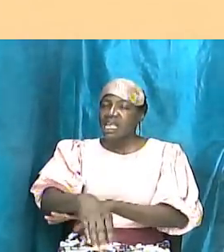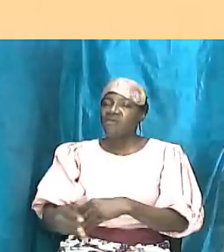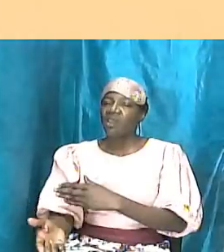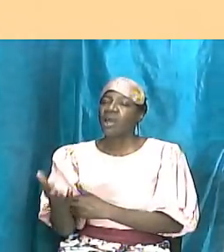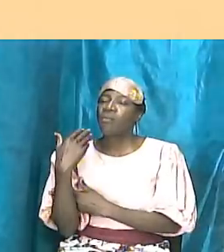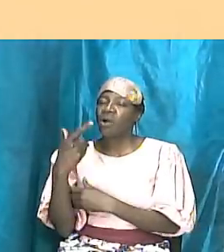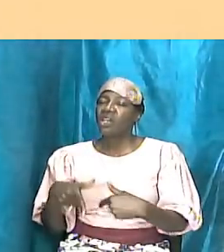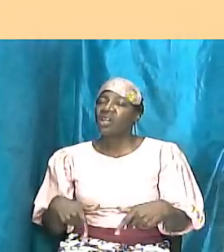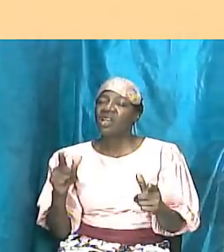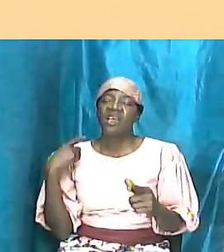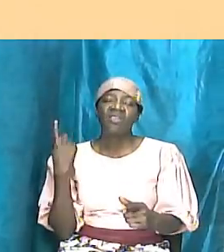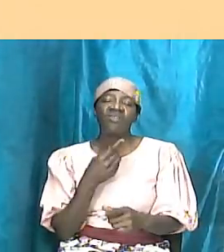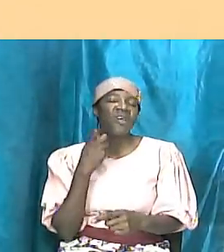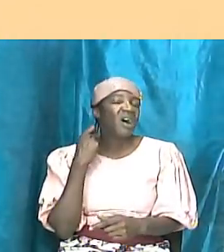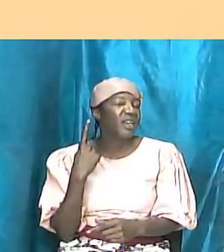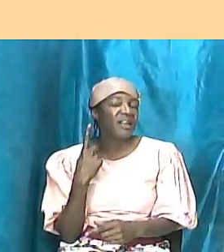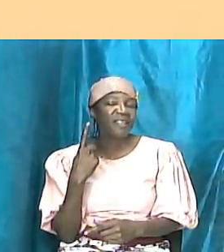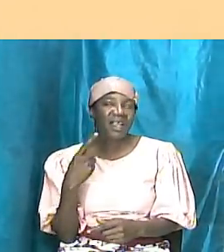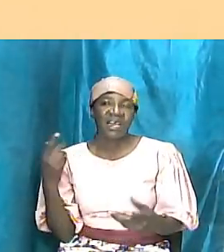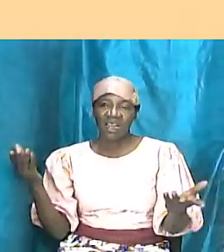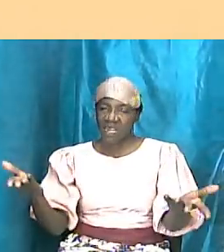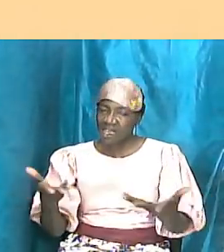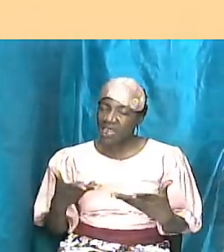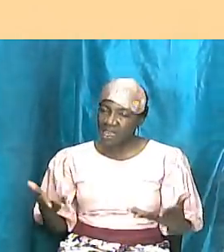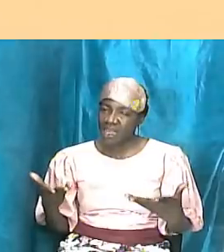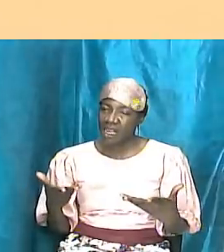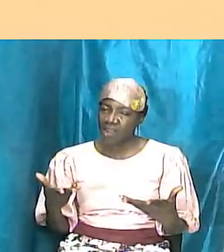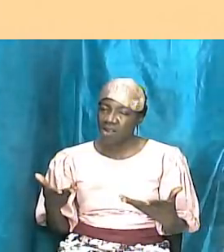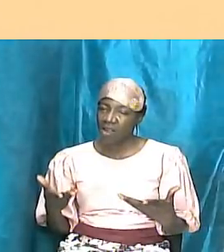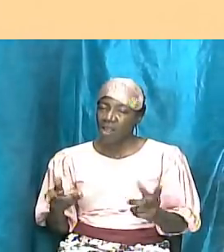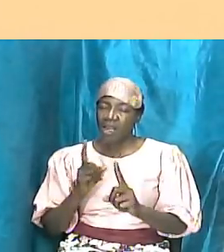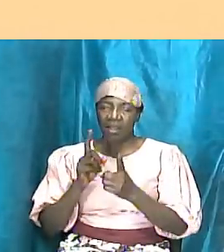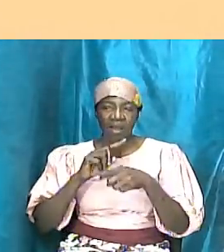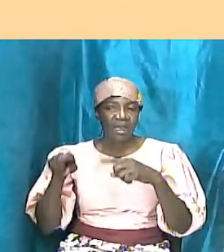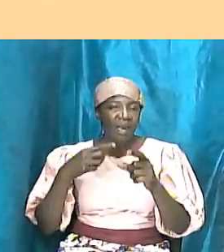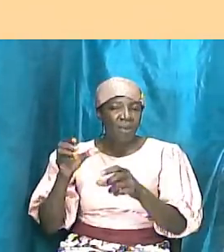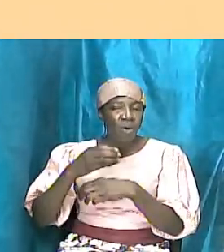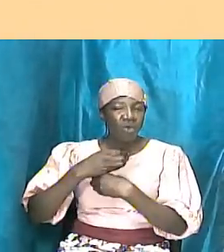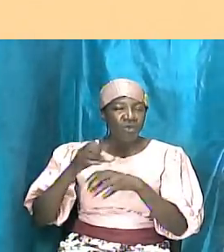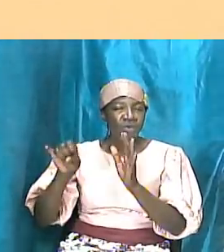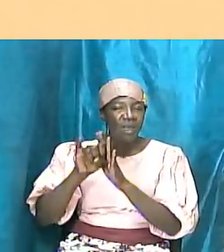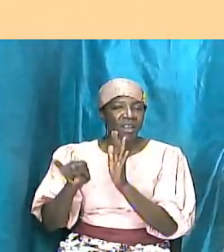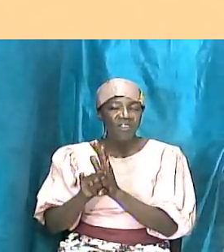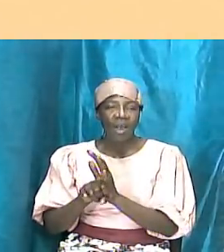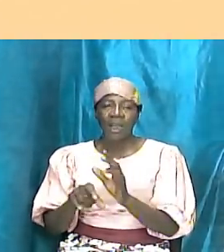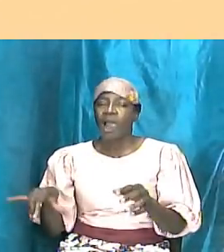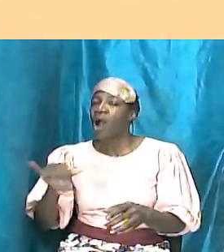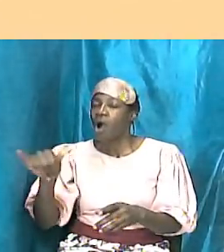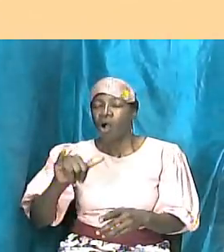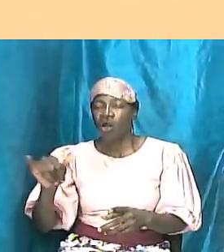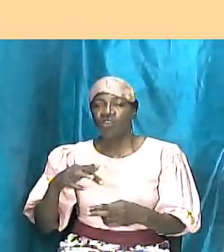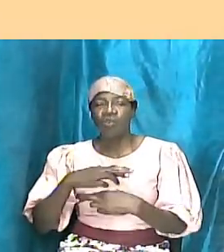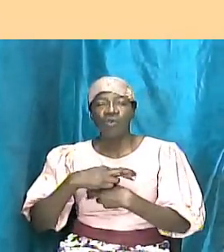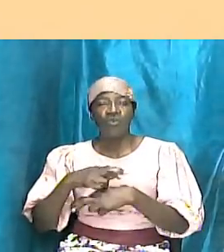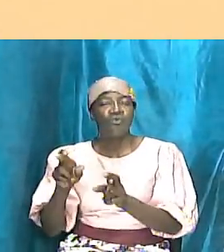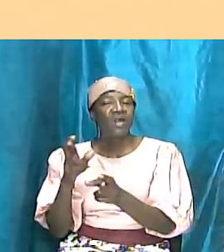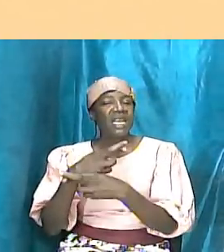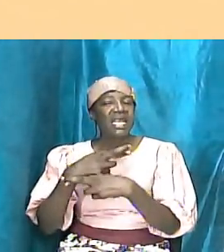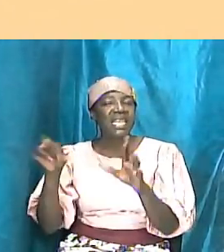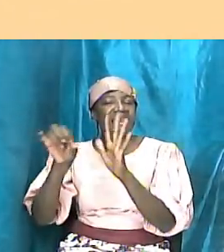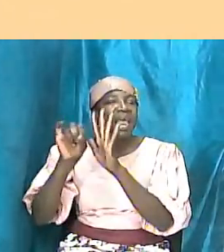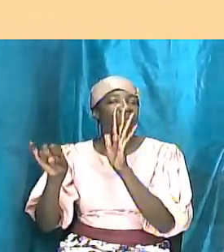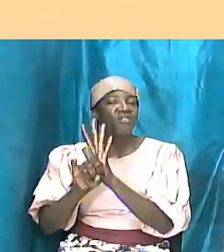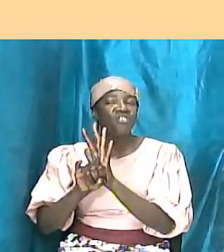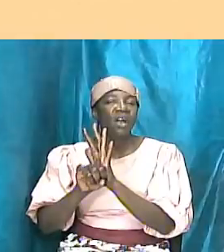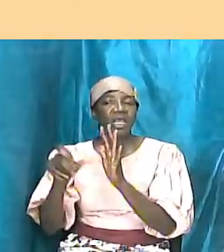understand that right here, I'm dealing with creation, but I'm also dealing with redemption, because redemption is